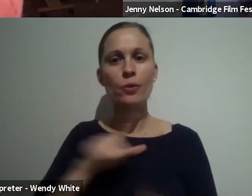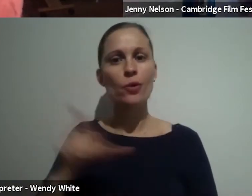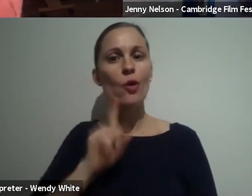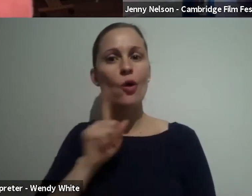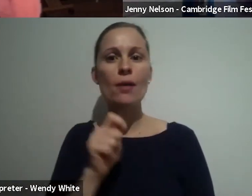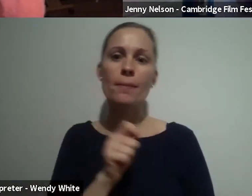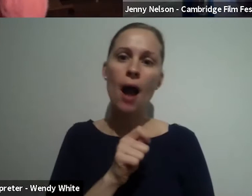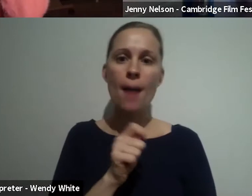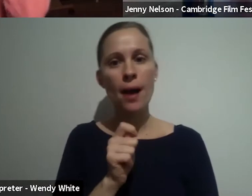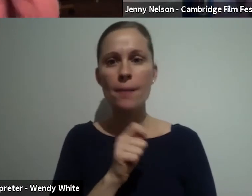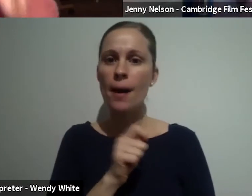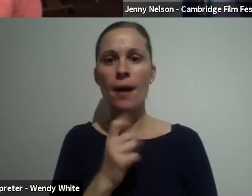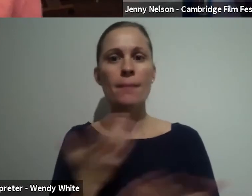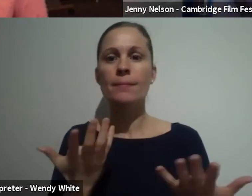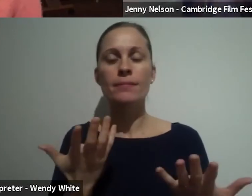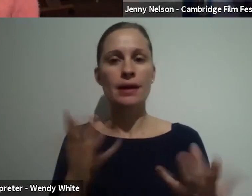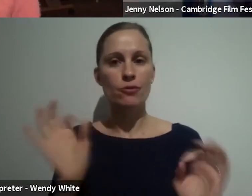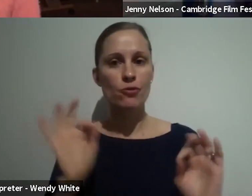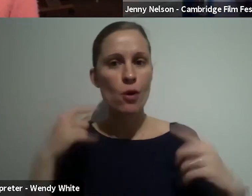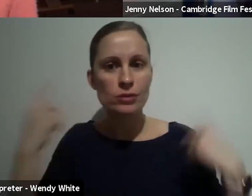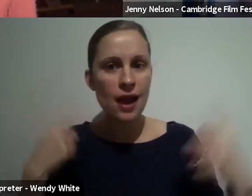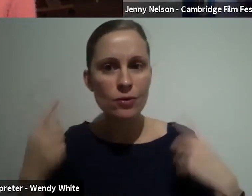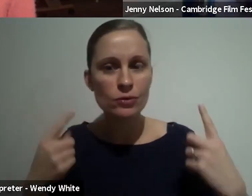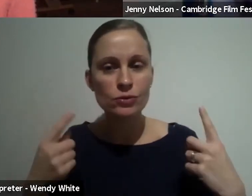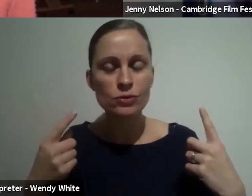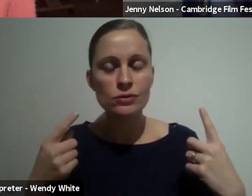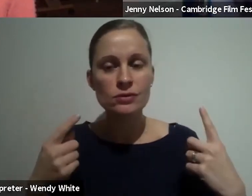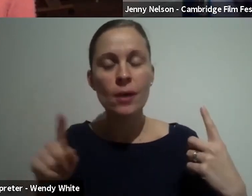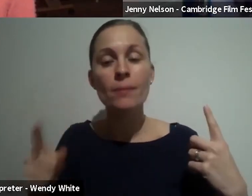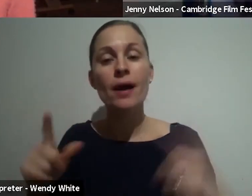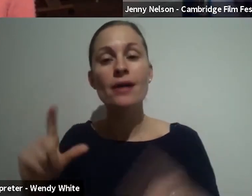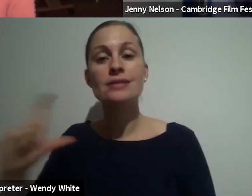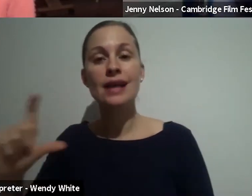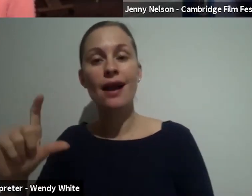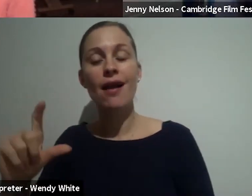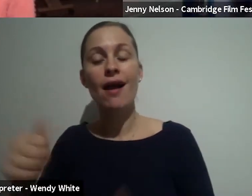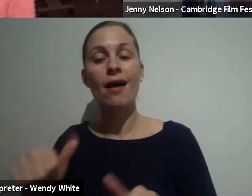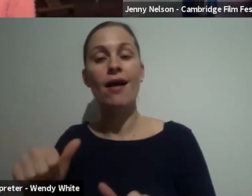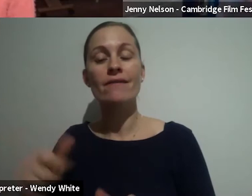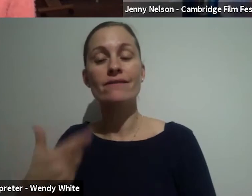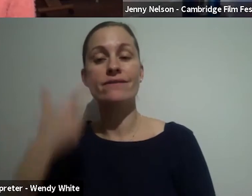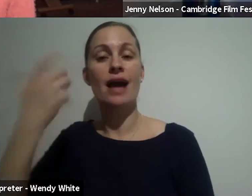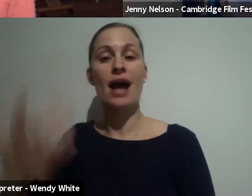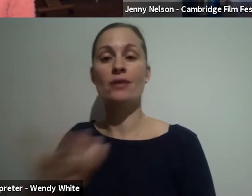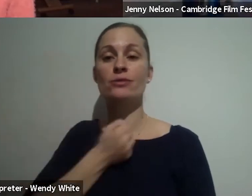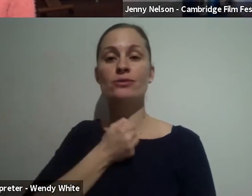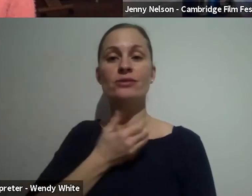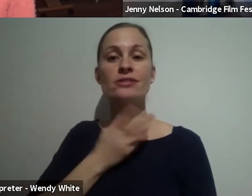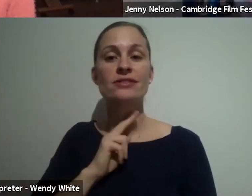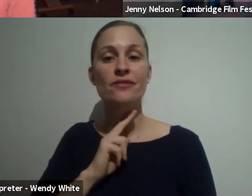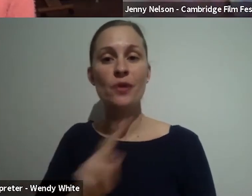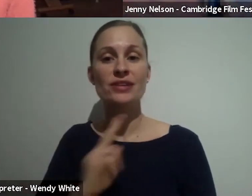and so, you know, Celia really finds her voice in the film, which is lovely, and I love how